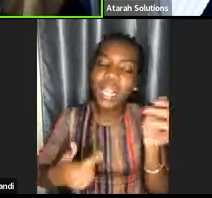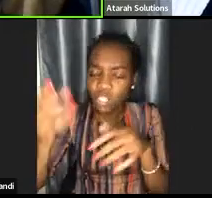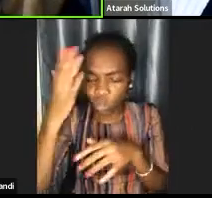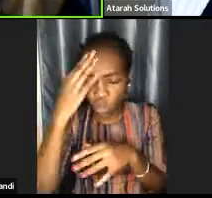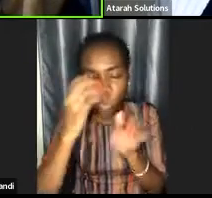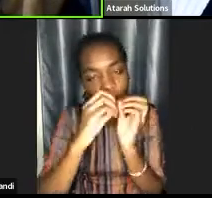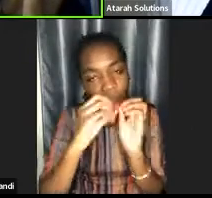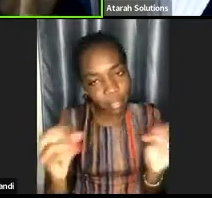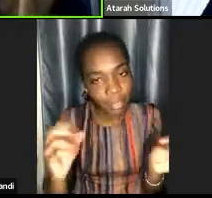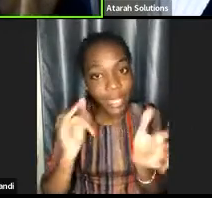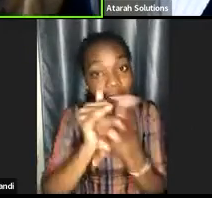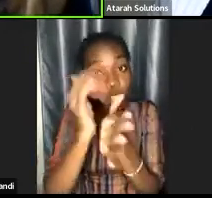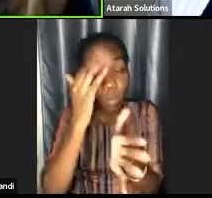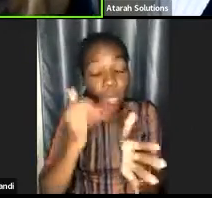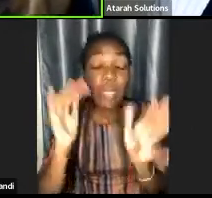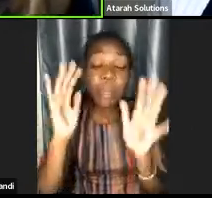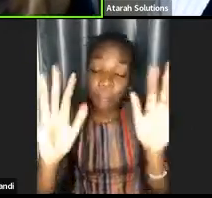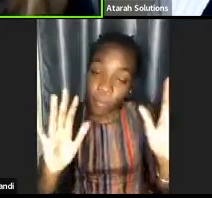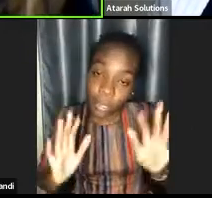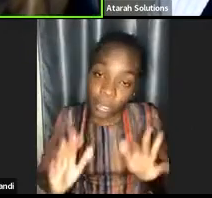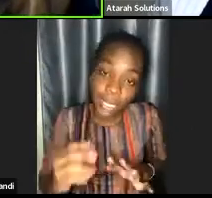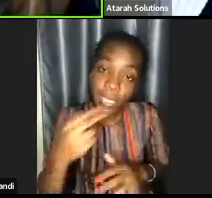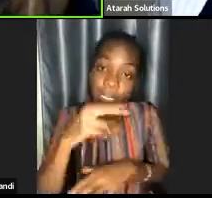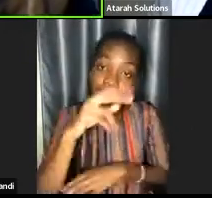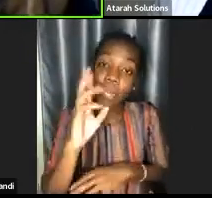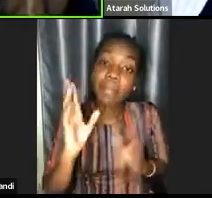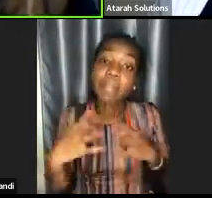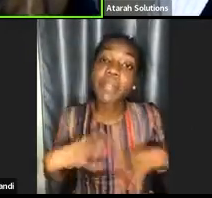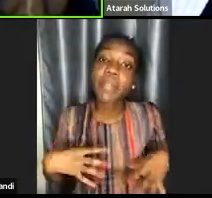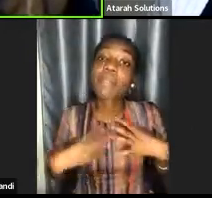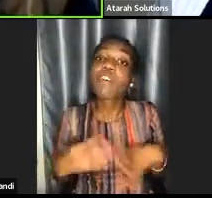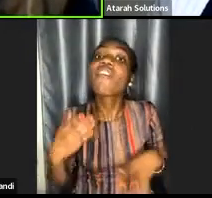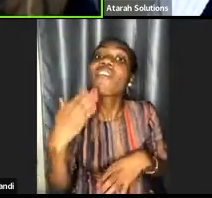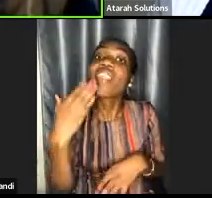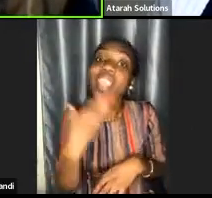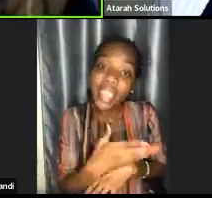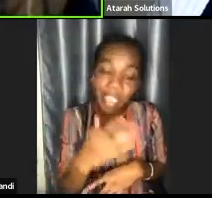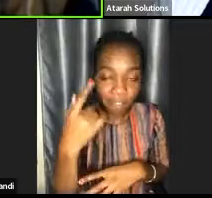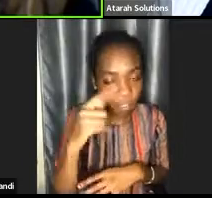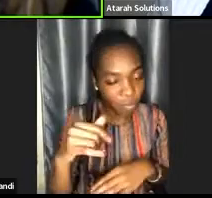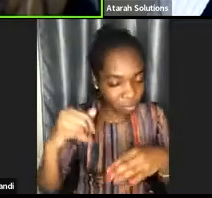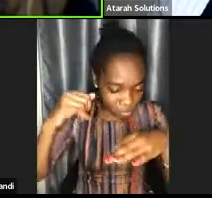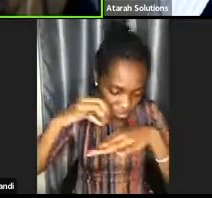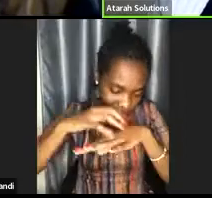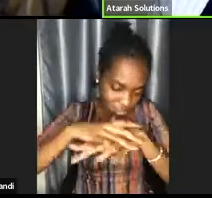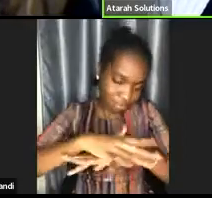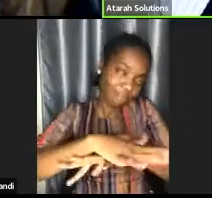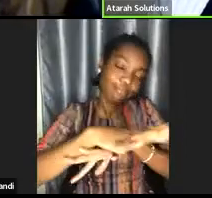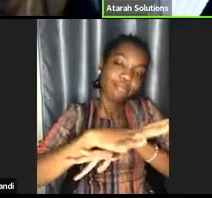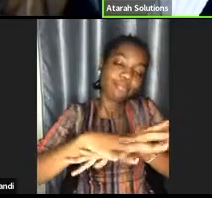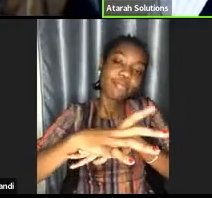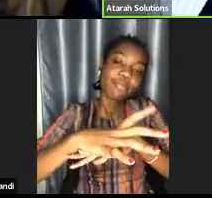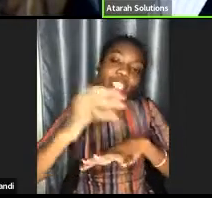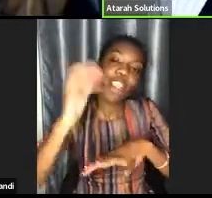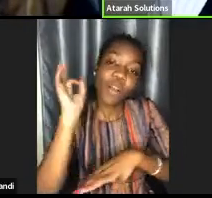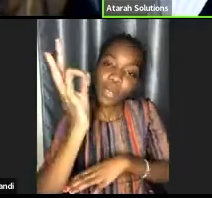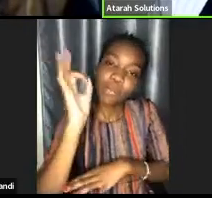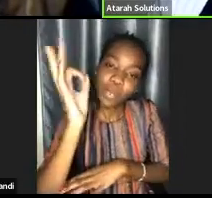for HR persons or those who are here to spread that gospel, so that then